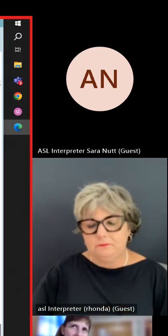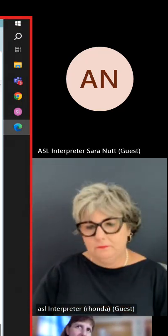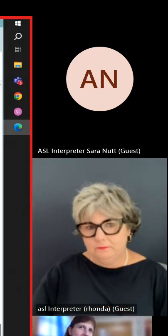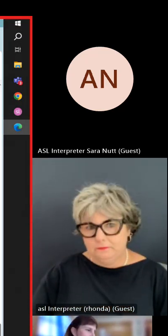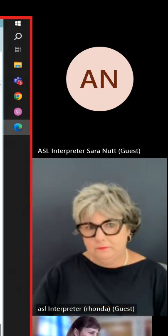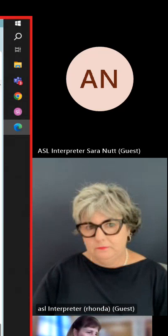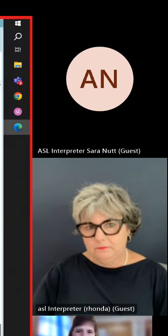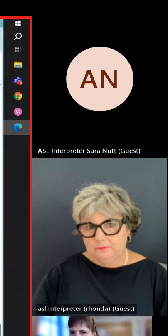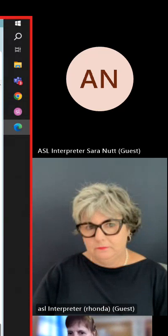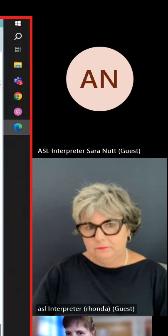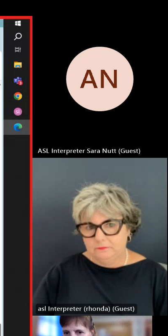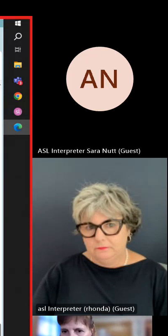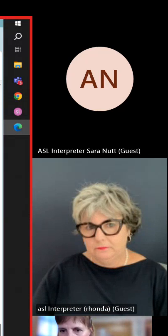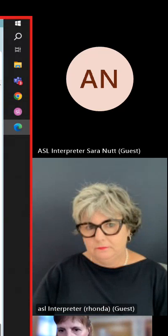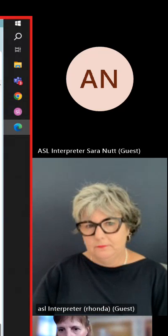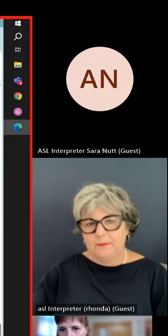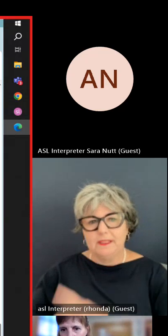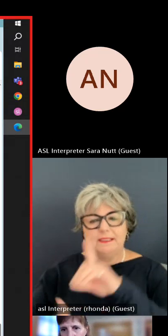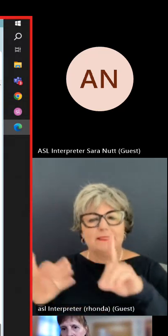How would you design this differently?